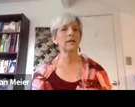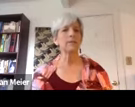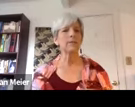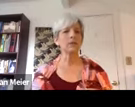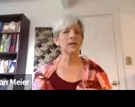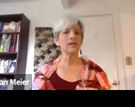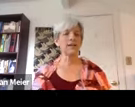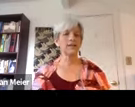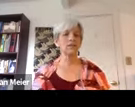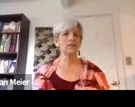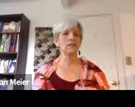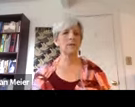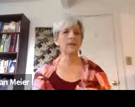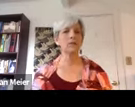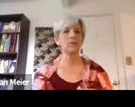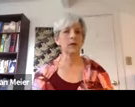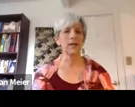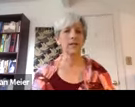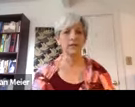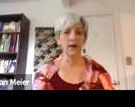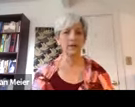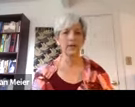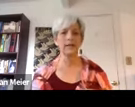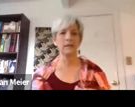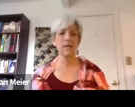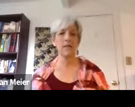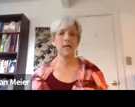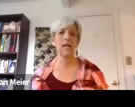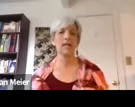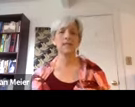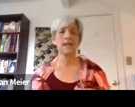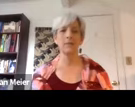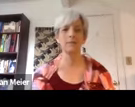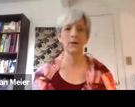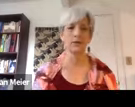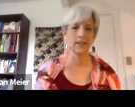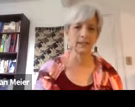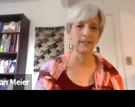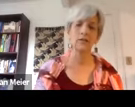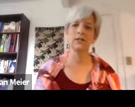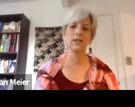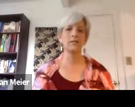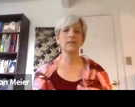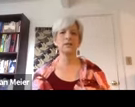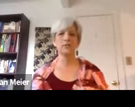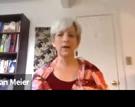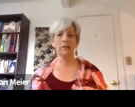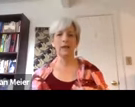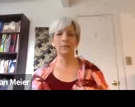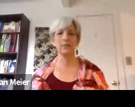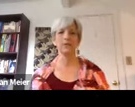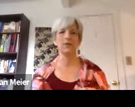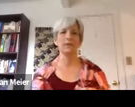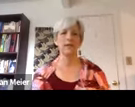worry? Child's answer was, my biggest worry is my father killing me and saying my mother did it, which I thought was an